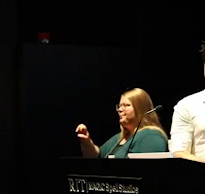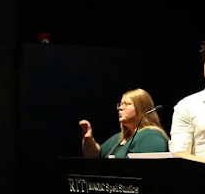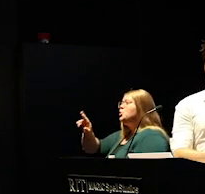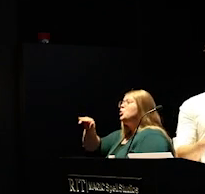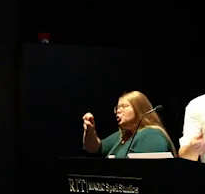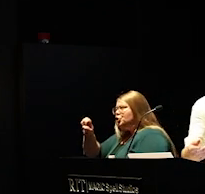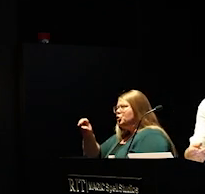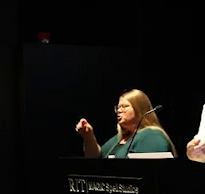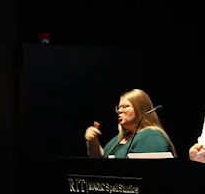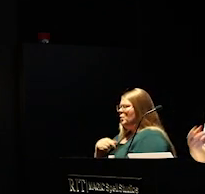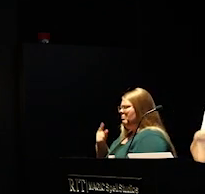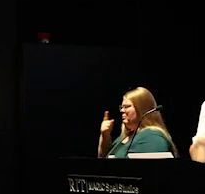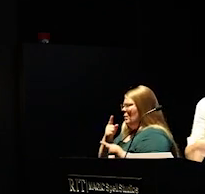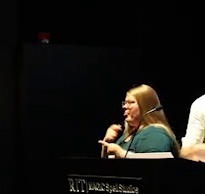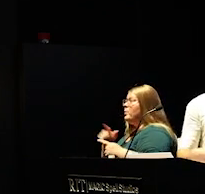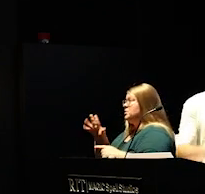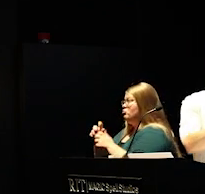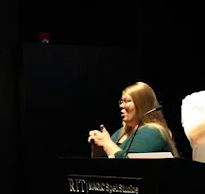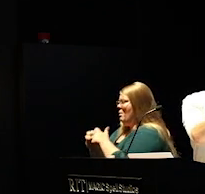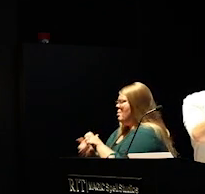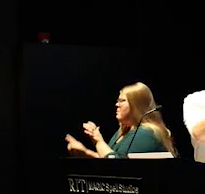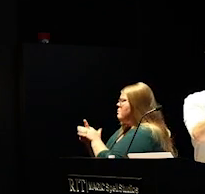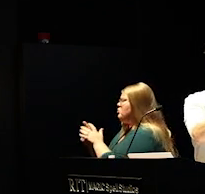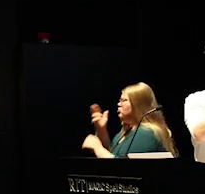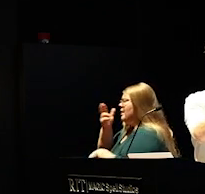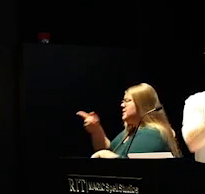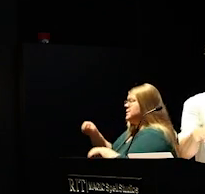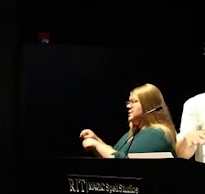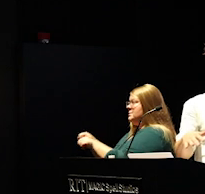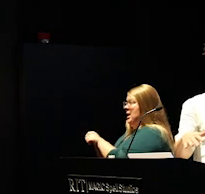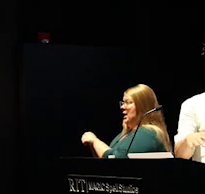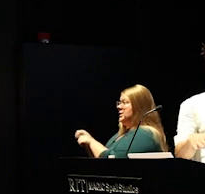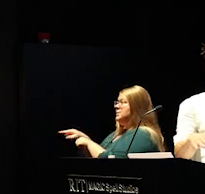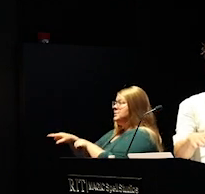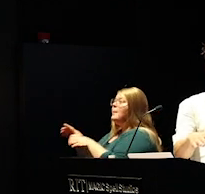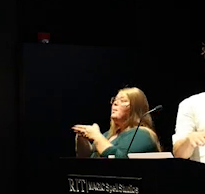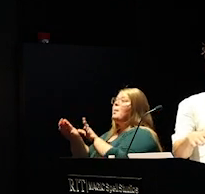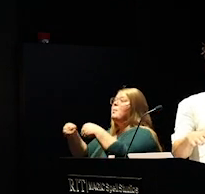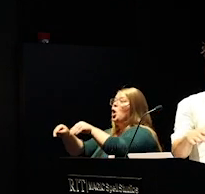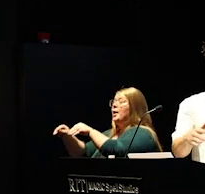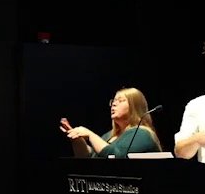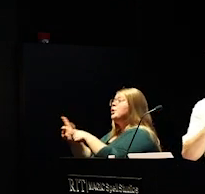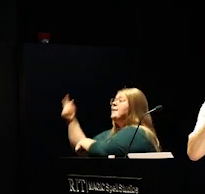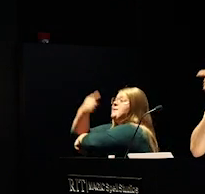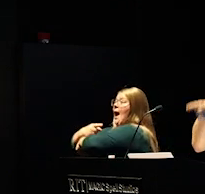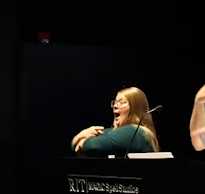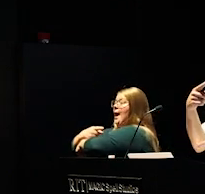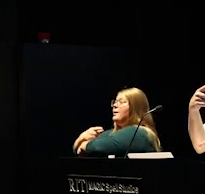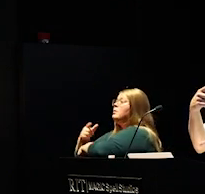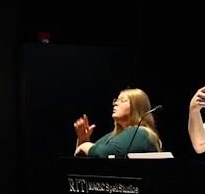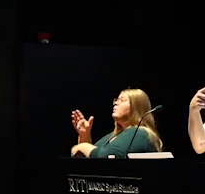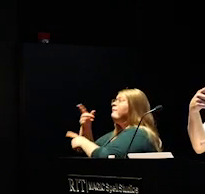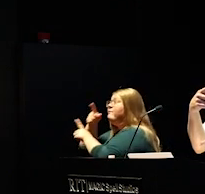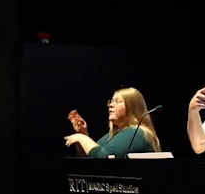problem, because the space is a coffee shop, Java's during the day at the public market, and it's going to transform to a